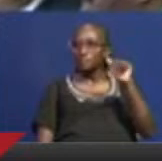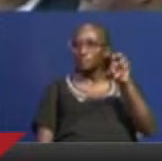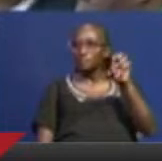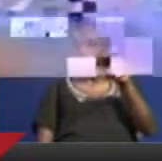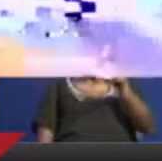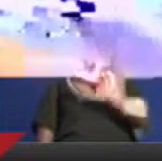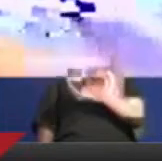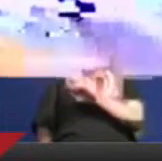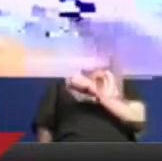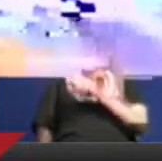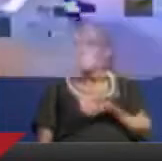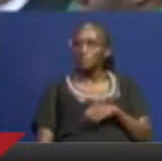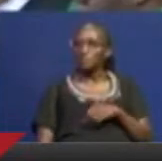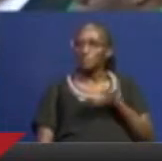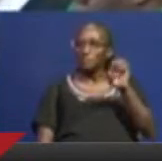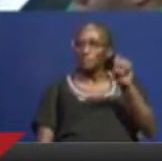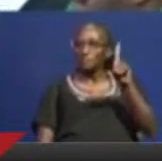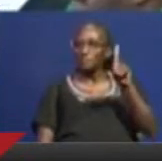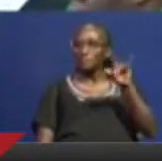Kitui West